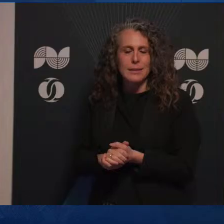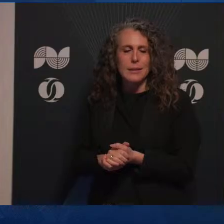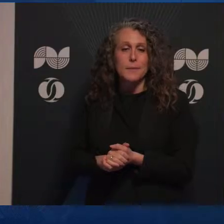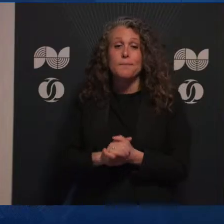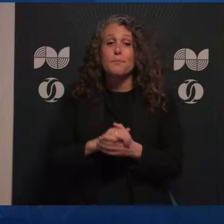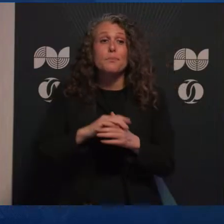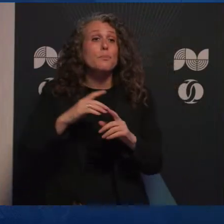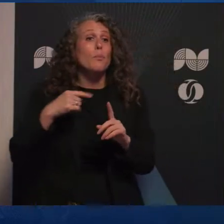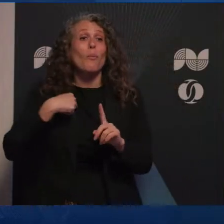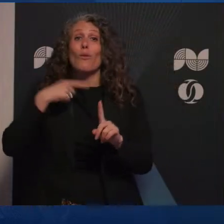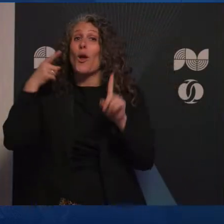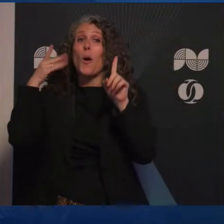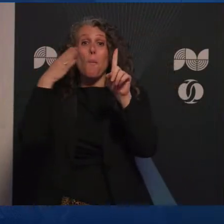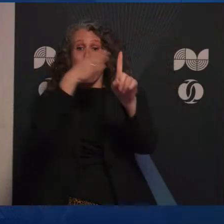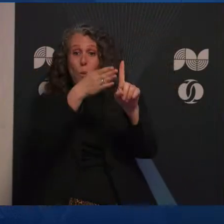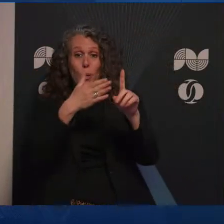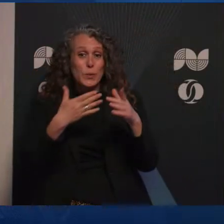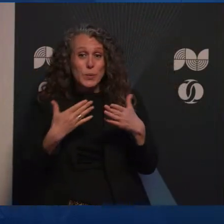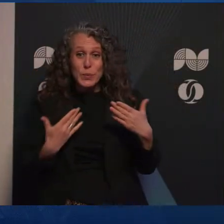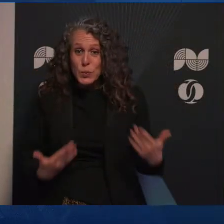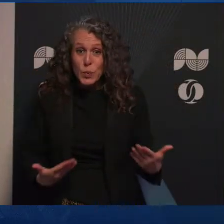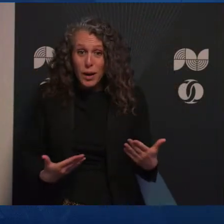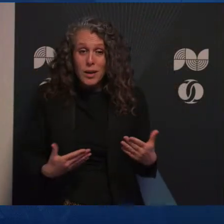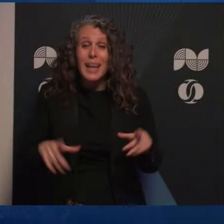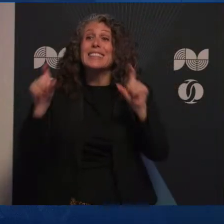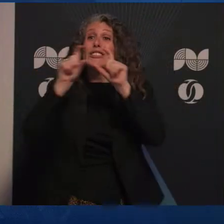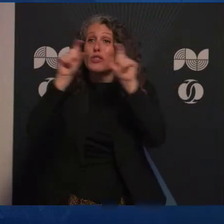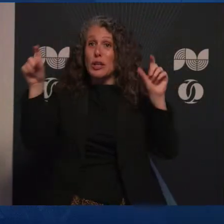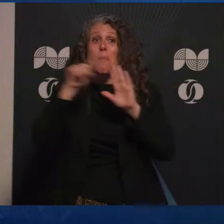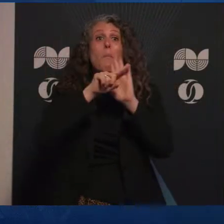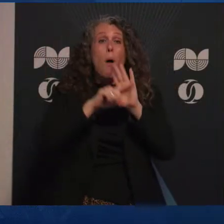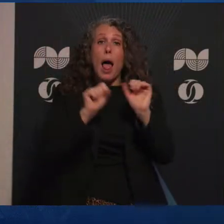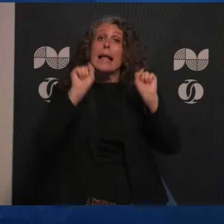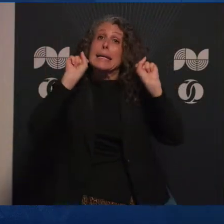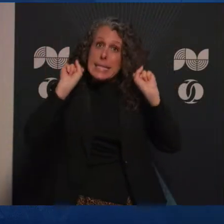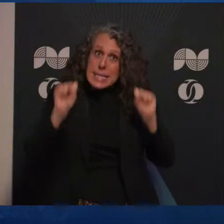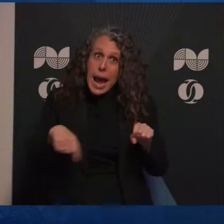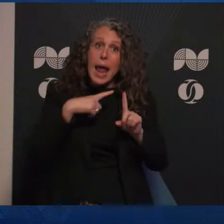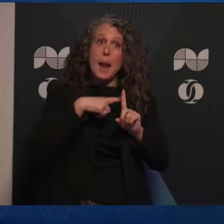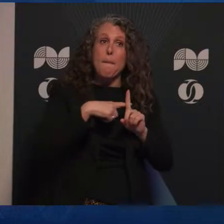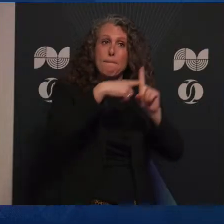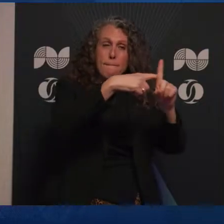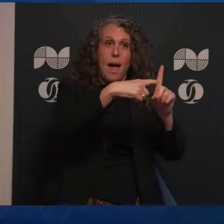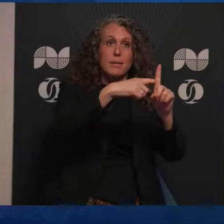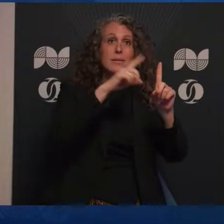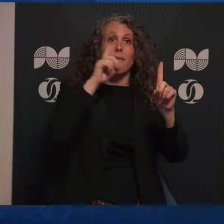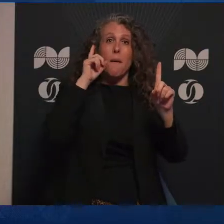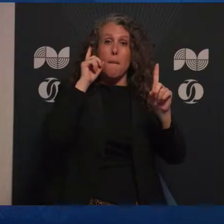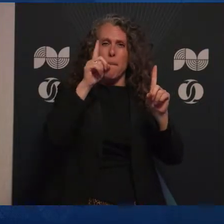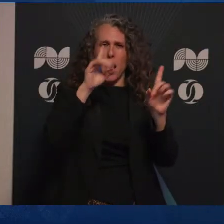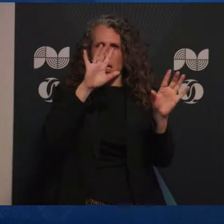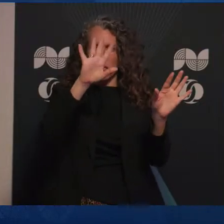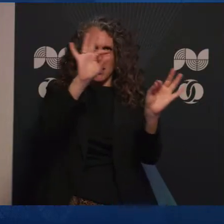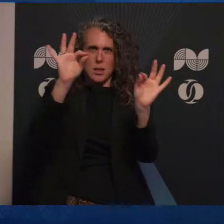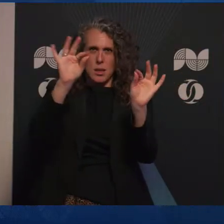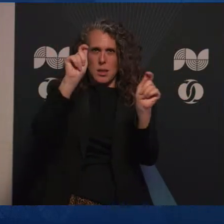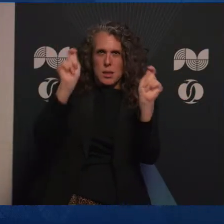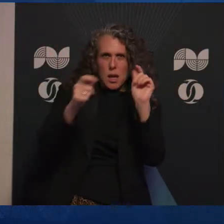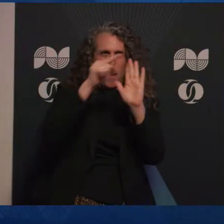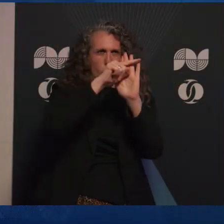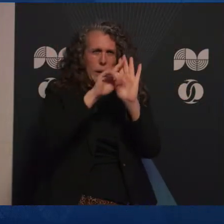that industrial policy can deliver, but it's actually quite difficult to get it right. Thank you.